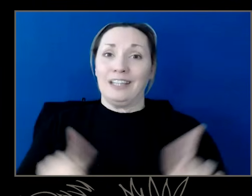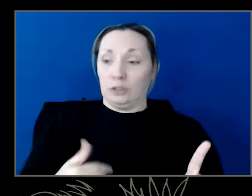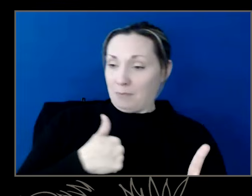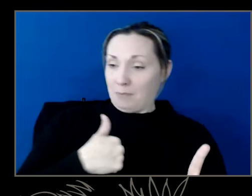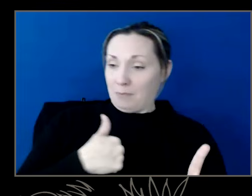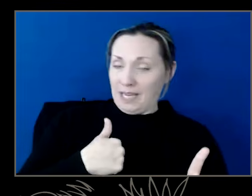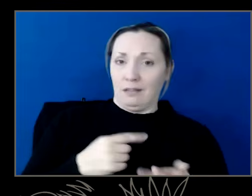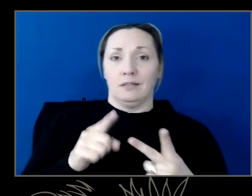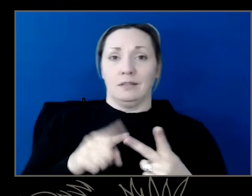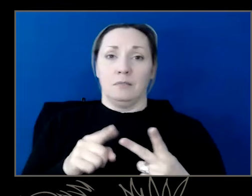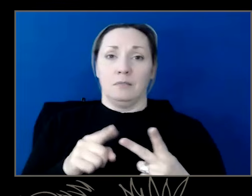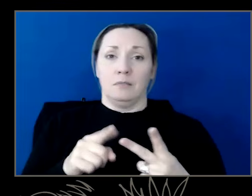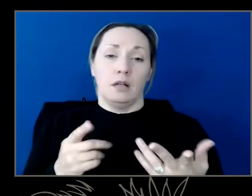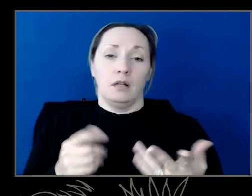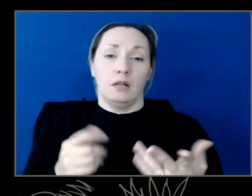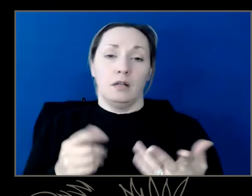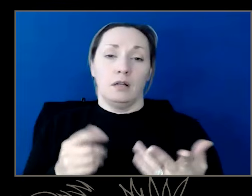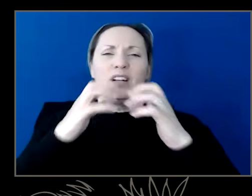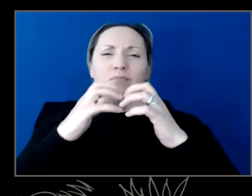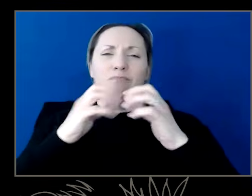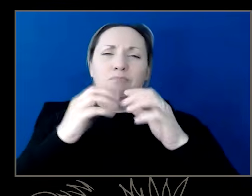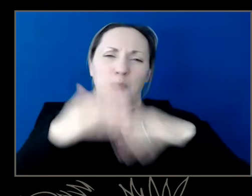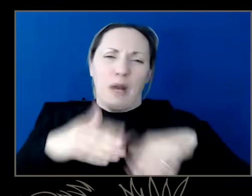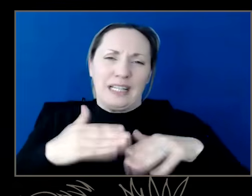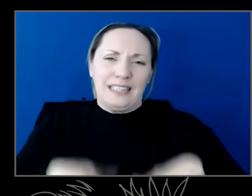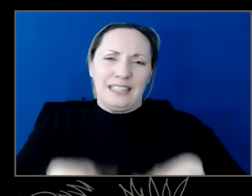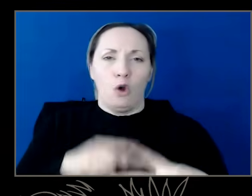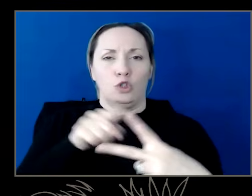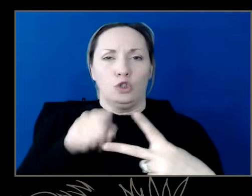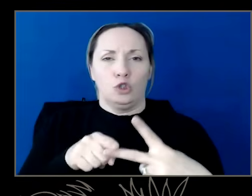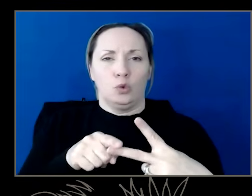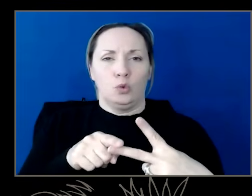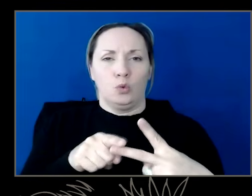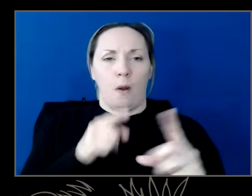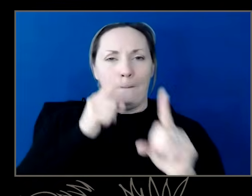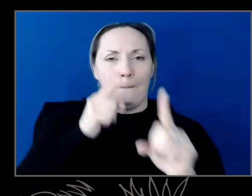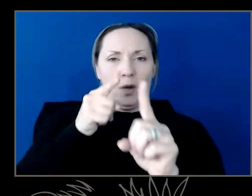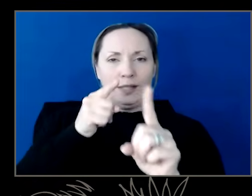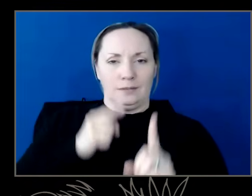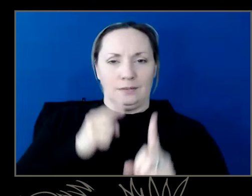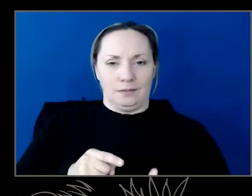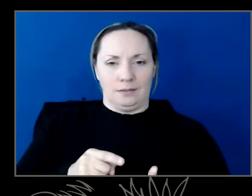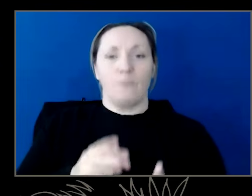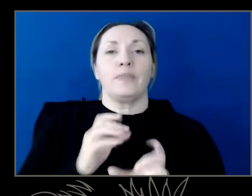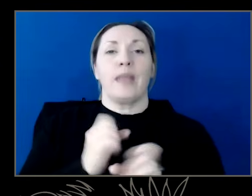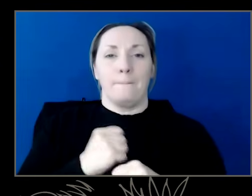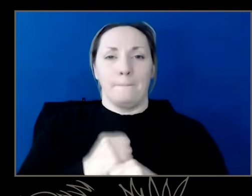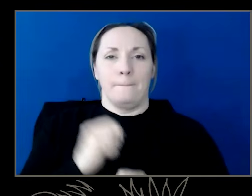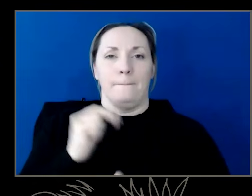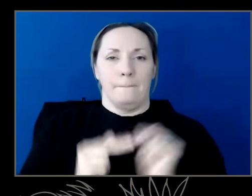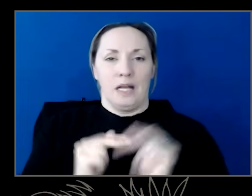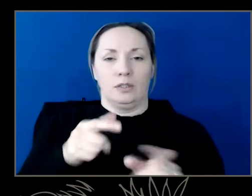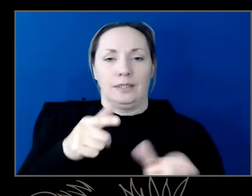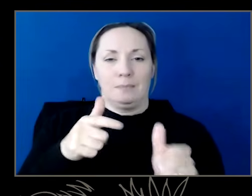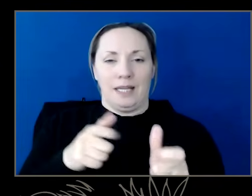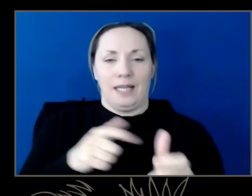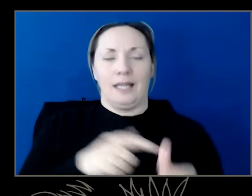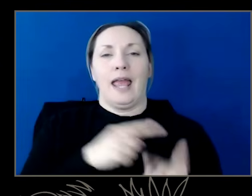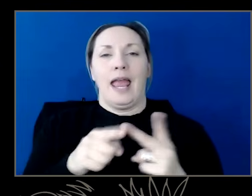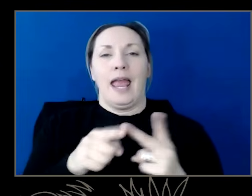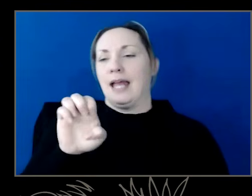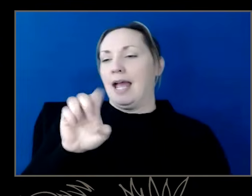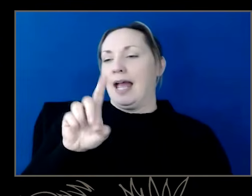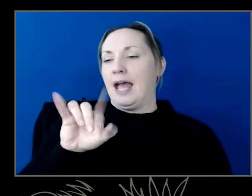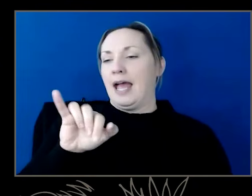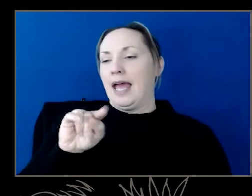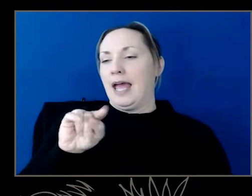that TypeScript is slow, but we're going to break it down to two different points, build speed and editor speed.